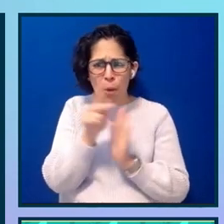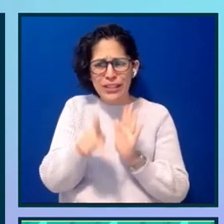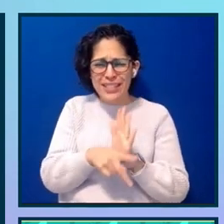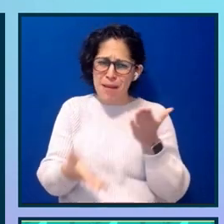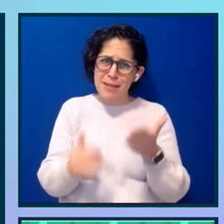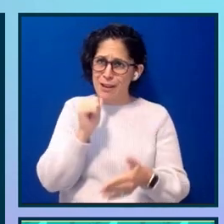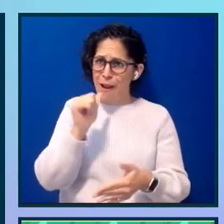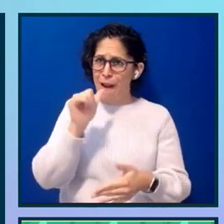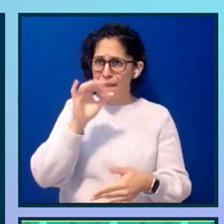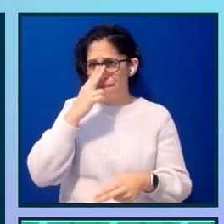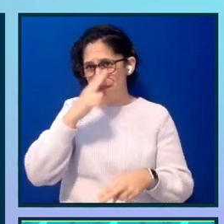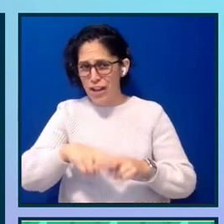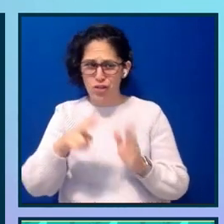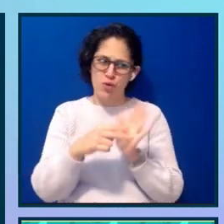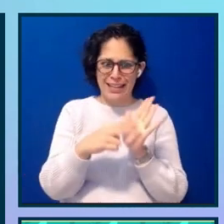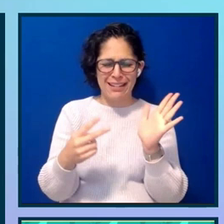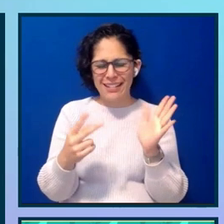but